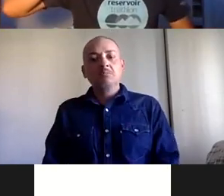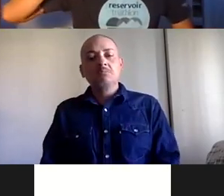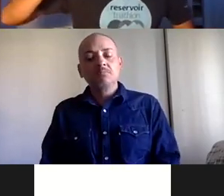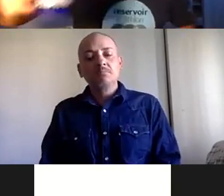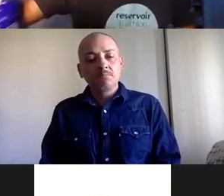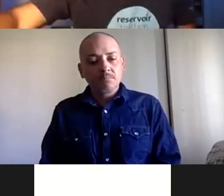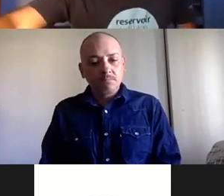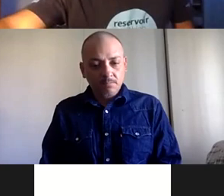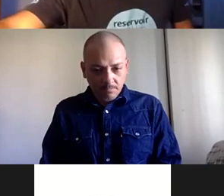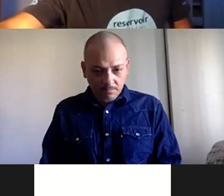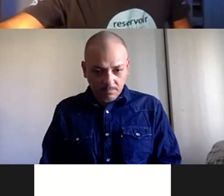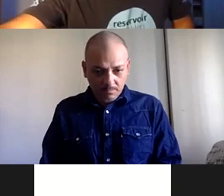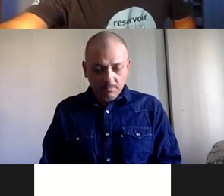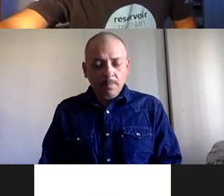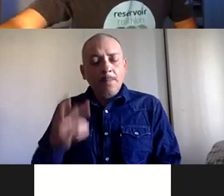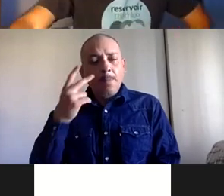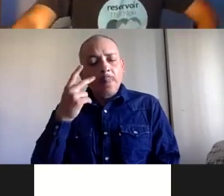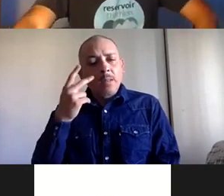And let's see.